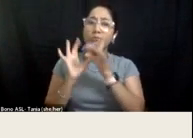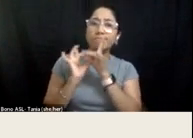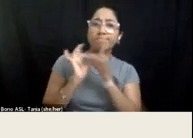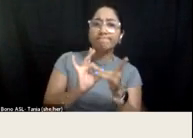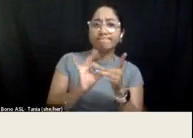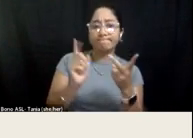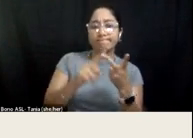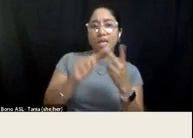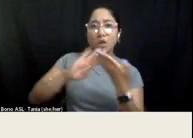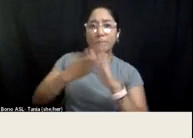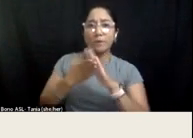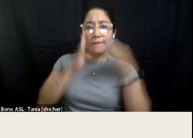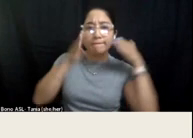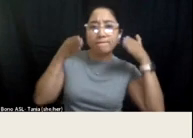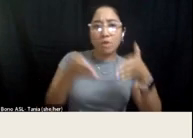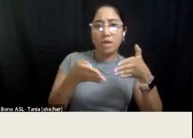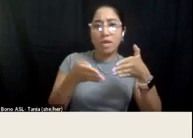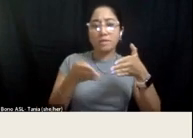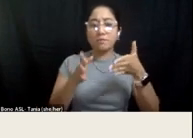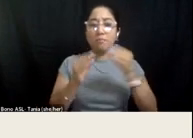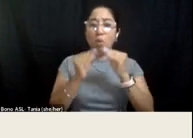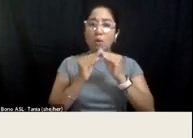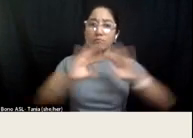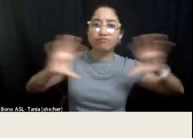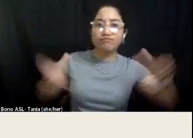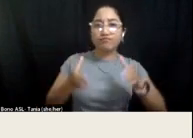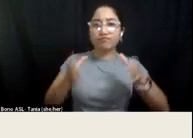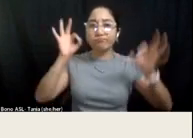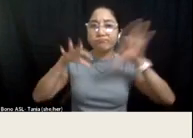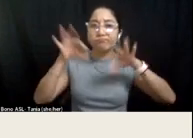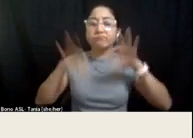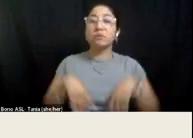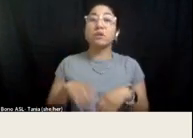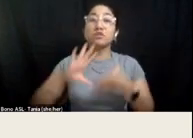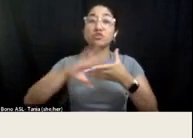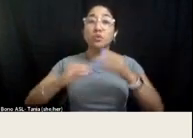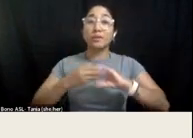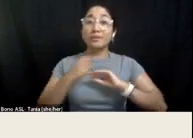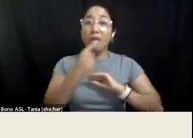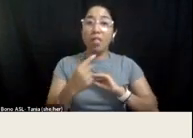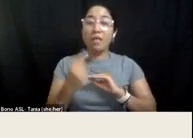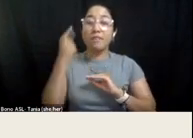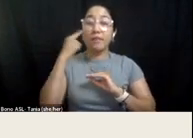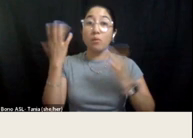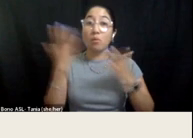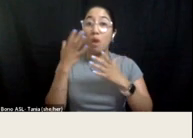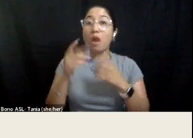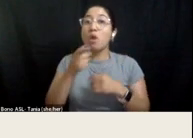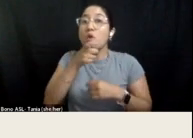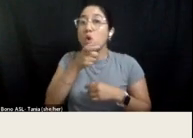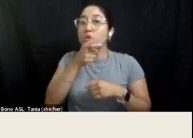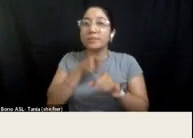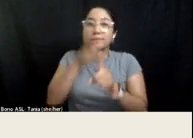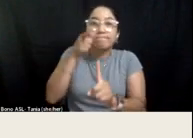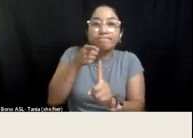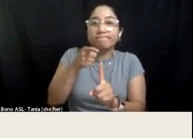that on question collective. I hate it so much. It like burns my storytelling. It's like it's our story. Think about it a lot. Like the protagonist, they don't like the who's they the main character. It. Like, so many times, an